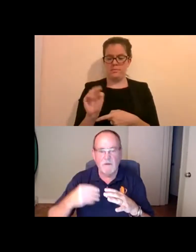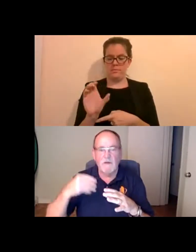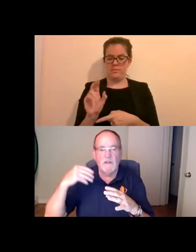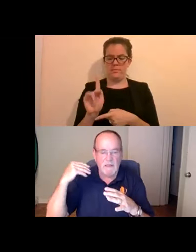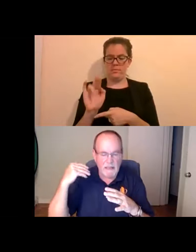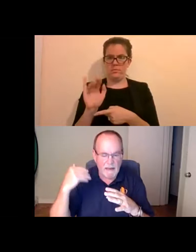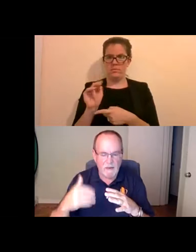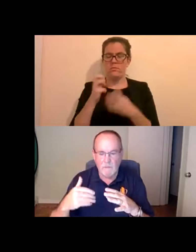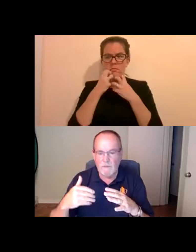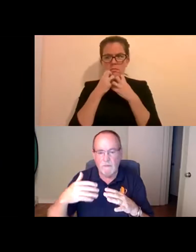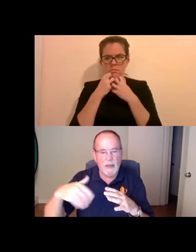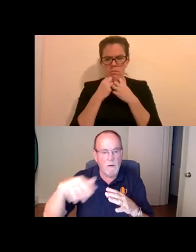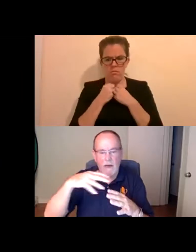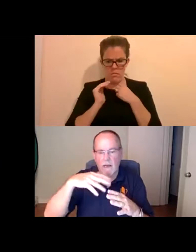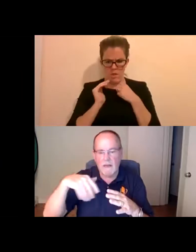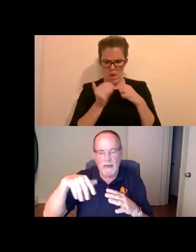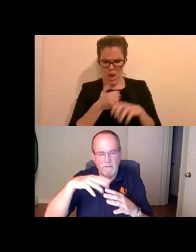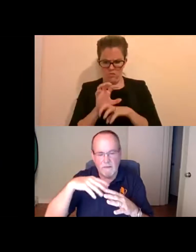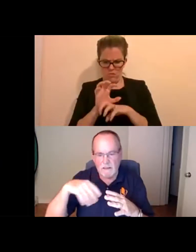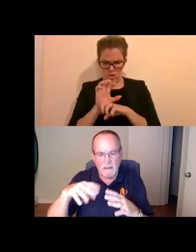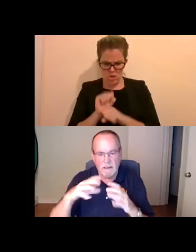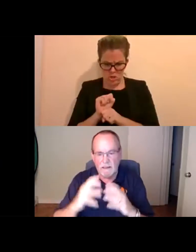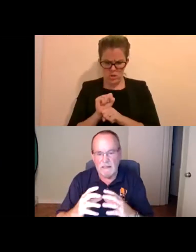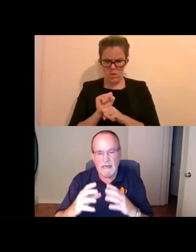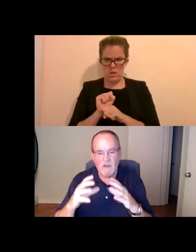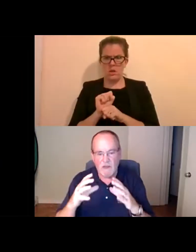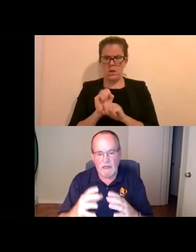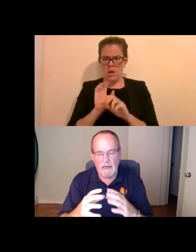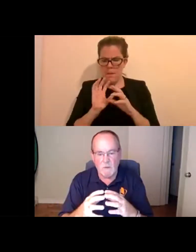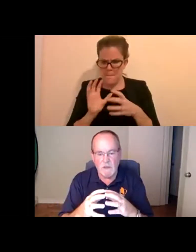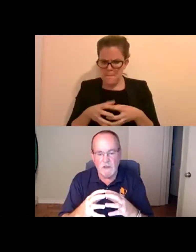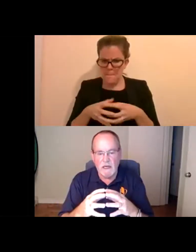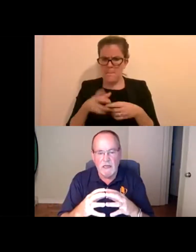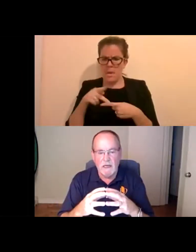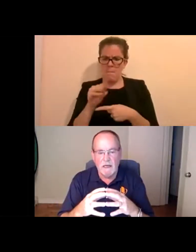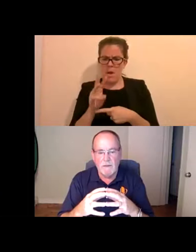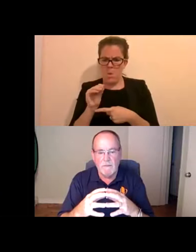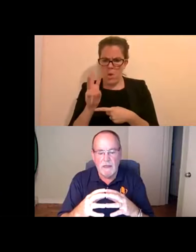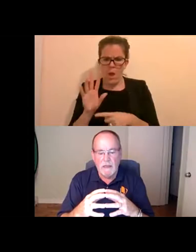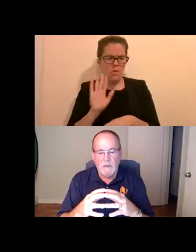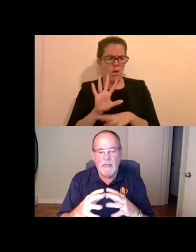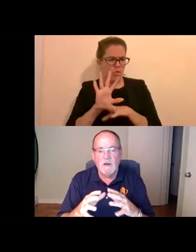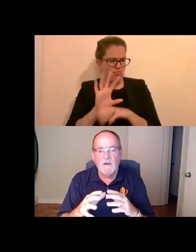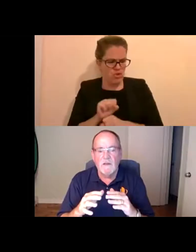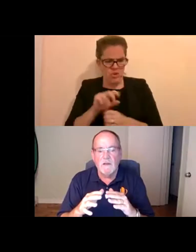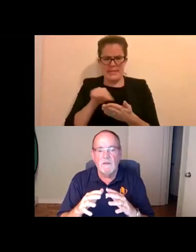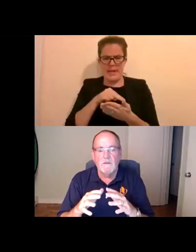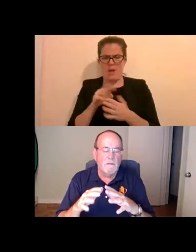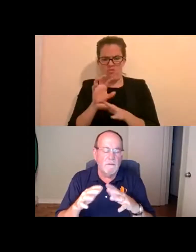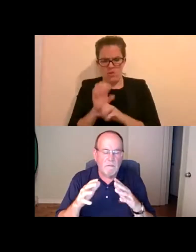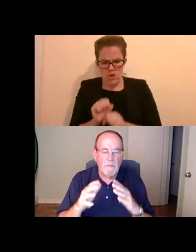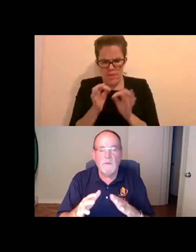down the traditions. They have the powwow, they have the dance, the language, but